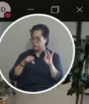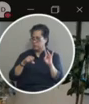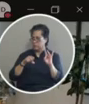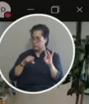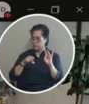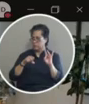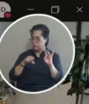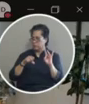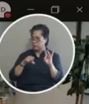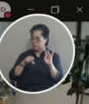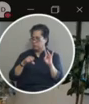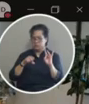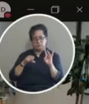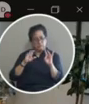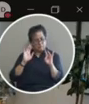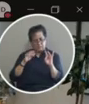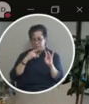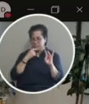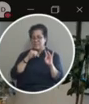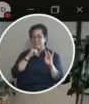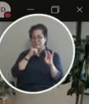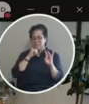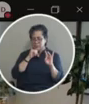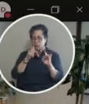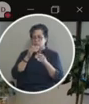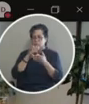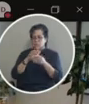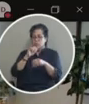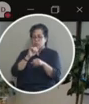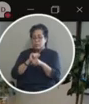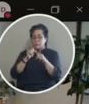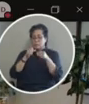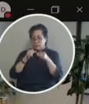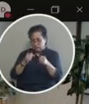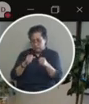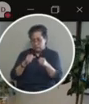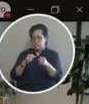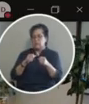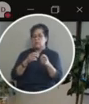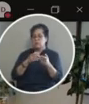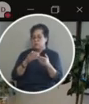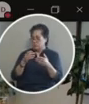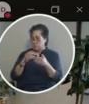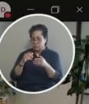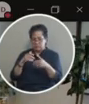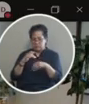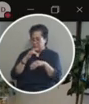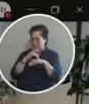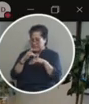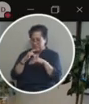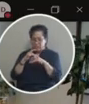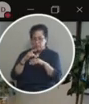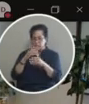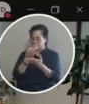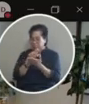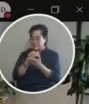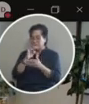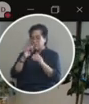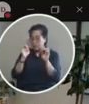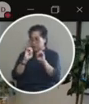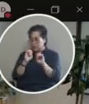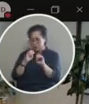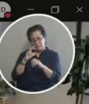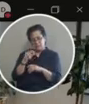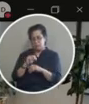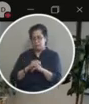Allow me to repeat, all I'm saying is don't start working on the streets and bring up available dedicated funds when it's an emergency.